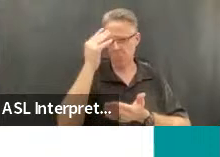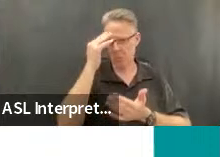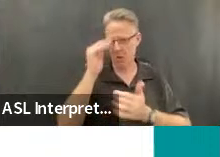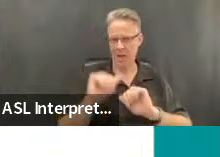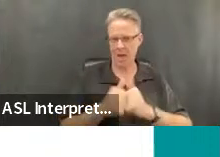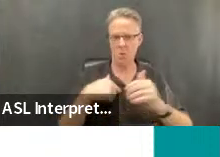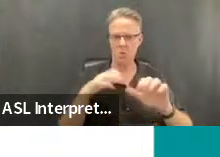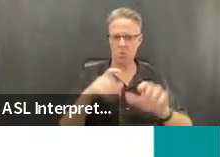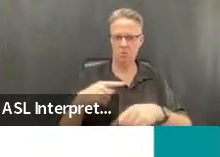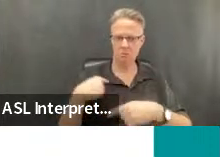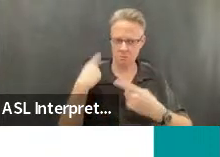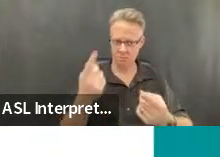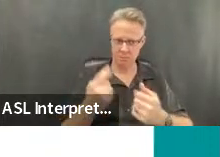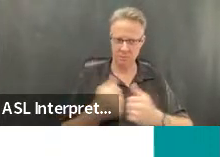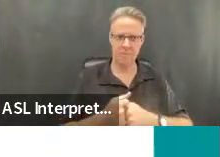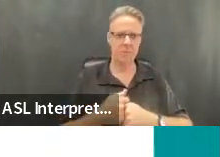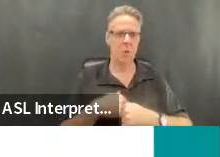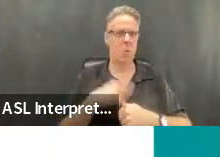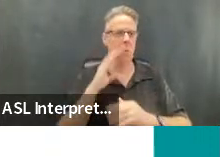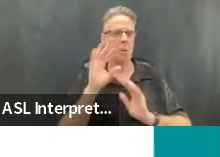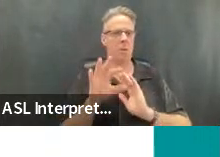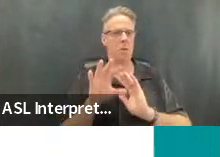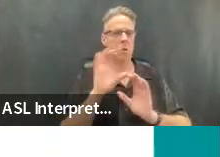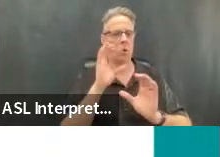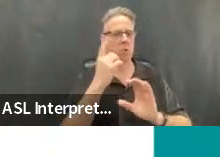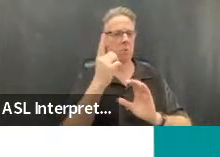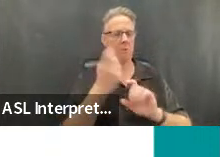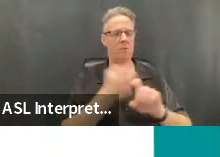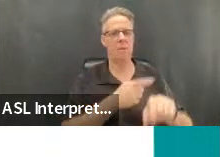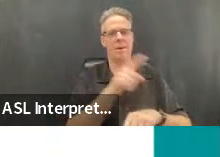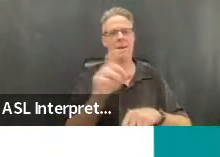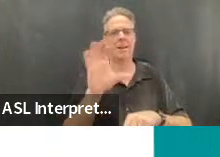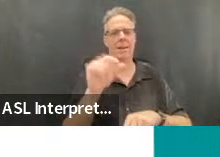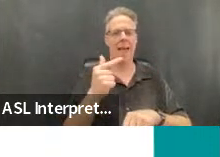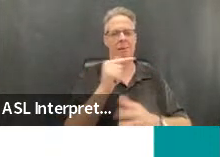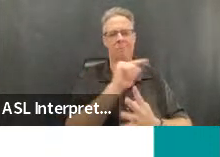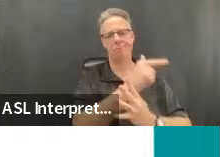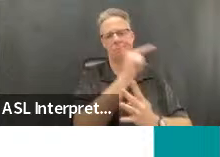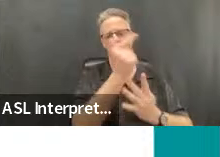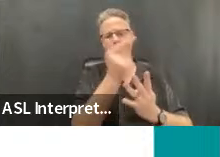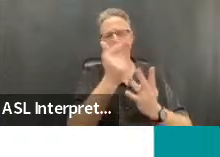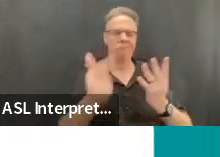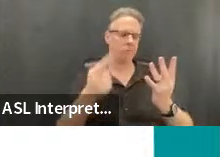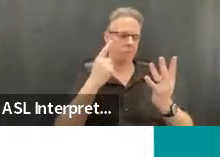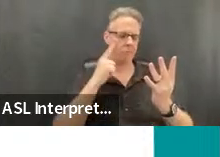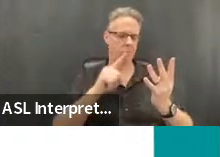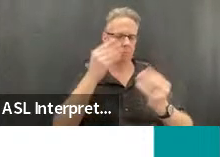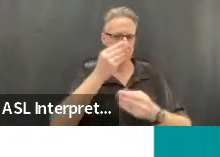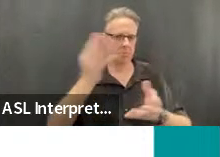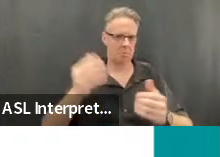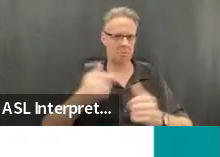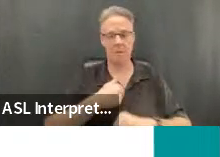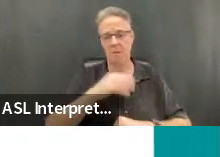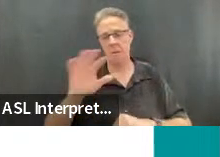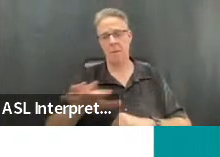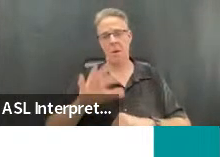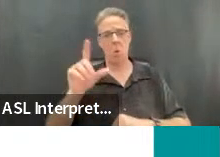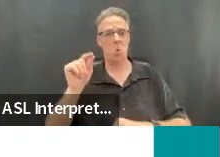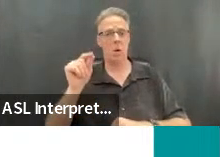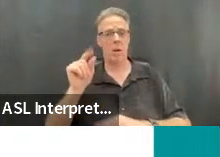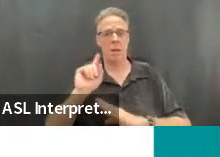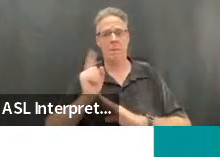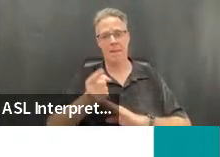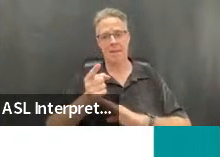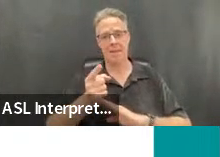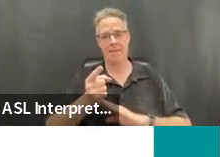this, and then we're going to be looking for someone from the CAG to be able to report out. So we have about 20 minutes that we're going to head